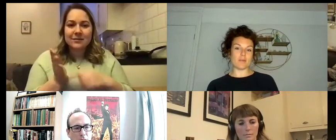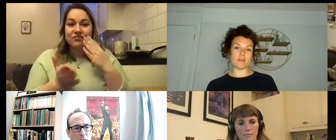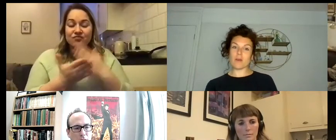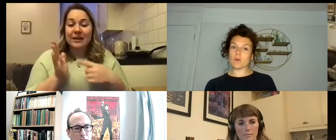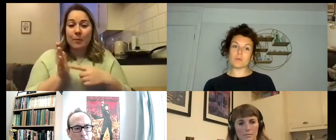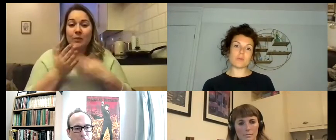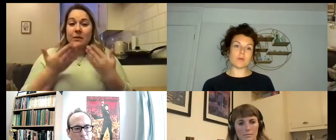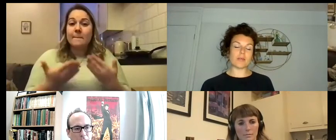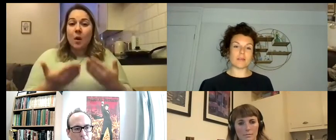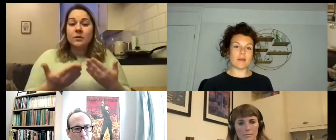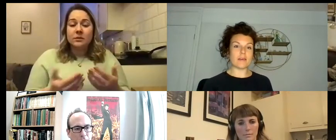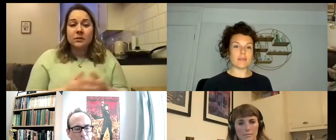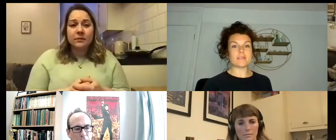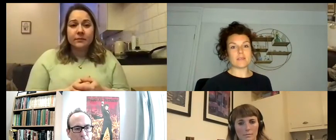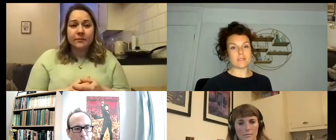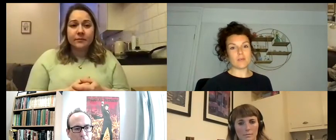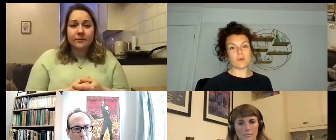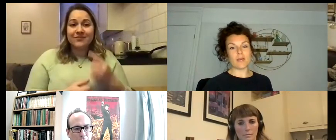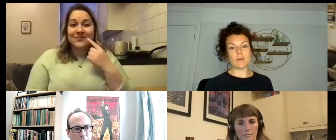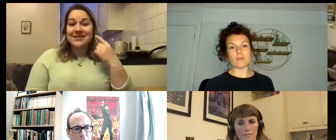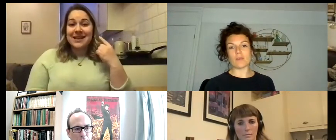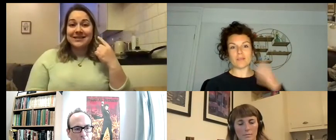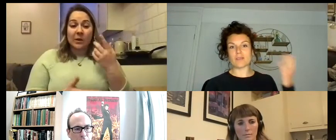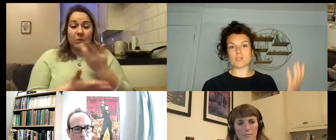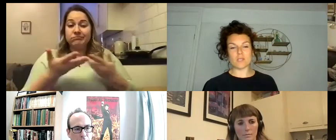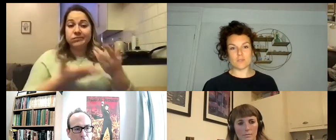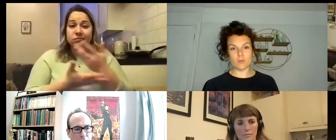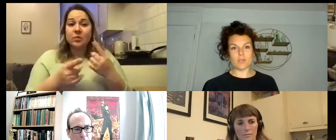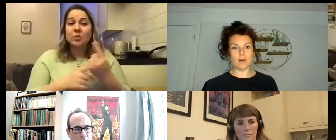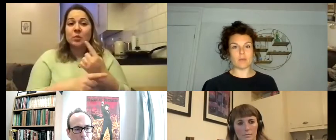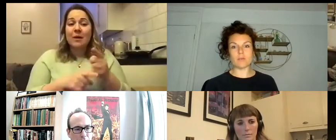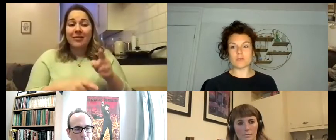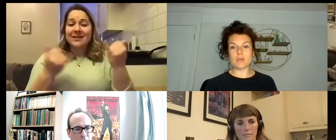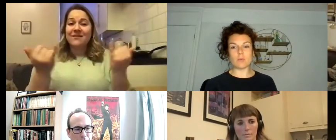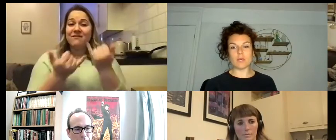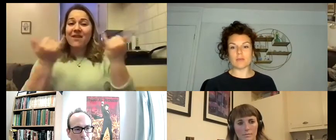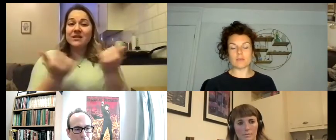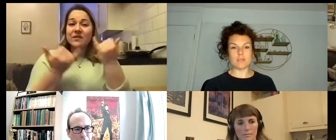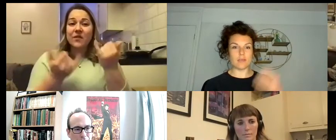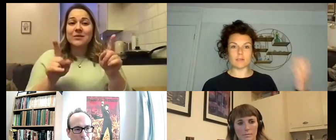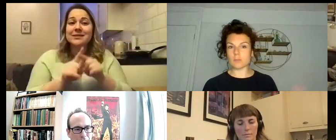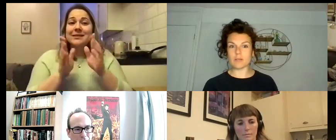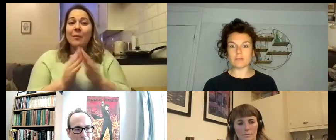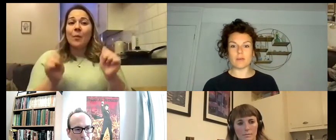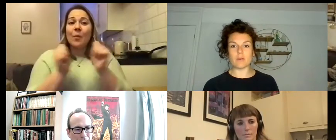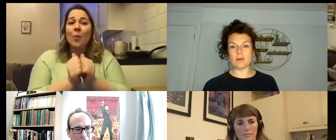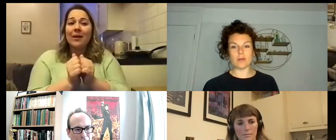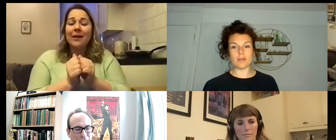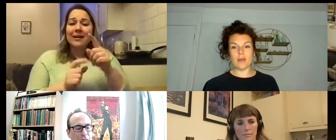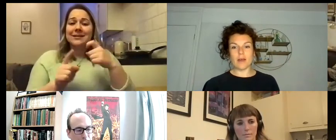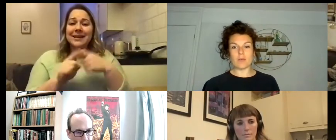moment. I mean, we were talking at yesterday's Q&A about the fact that this festival was happening on the same weekend as the Kill the Bill